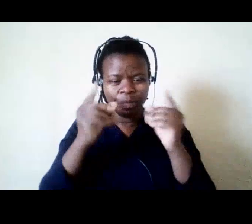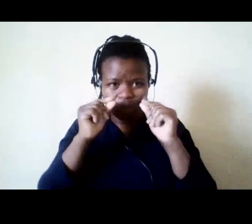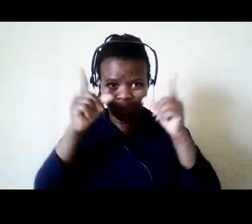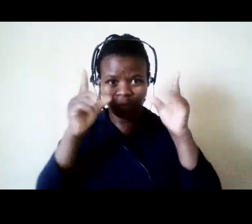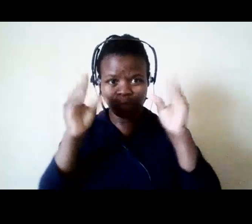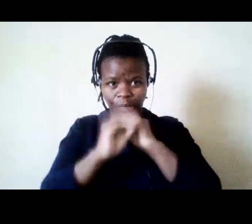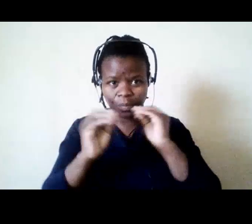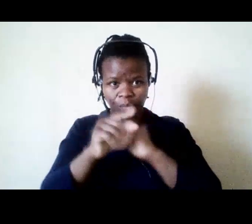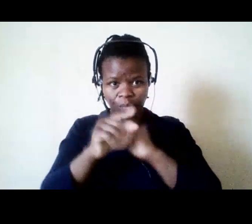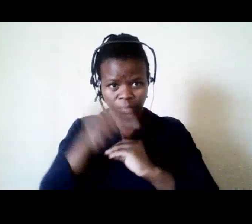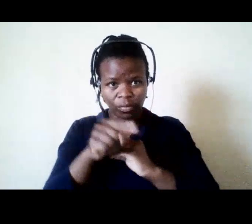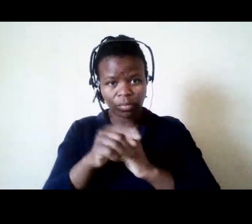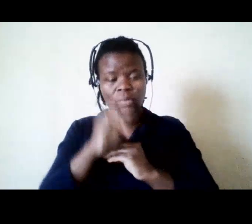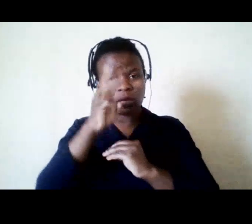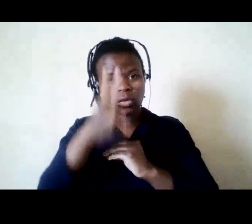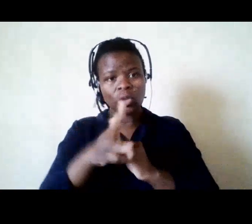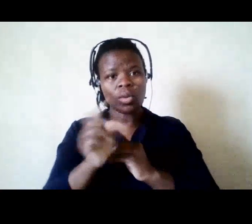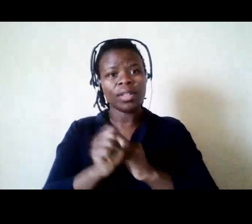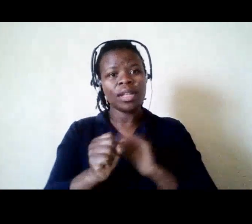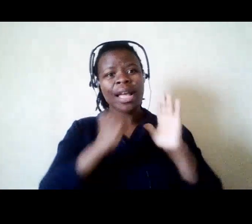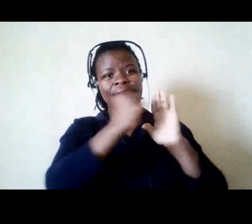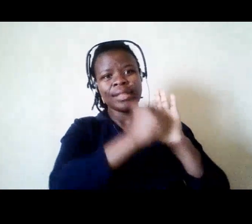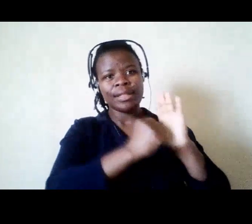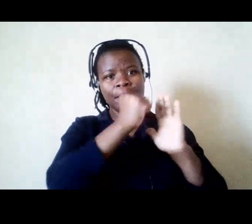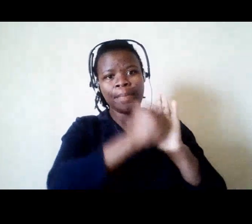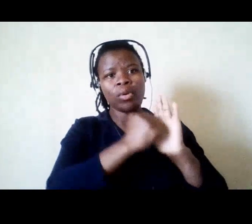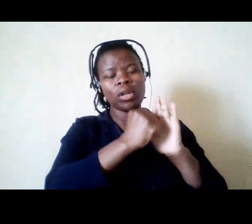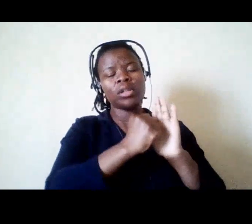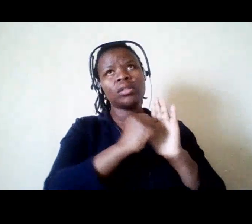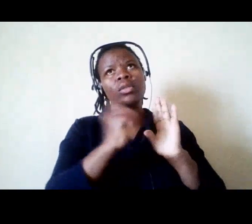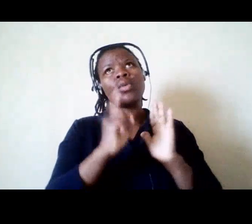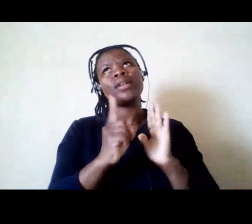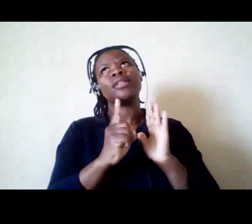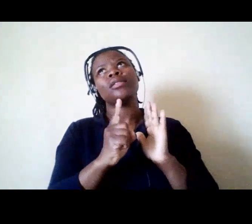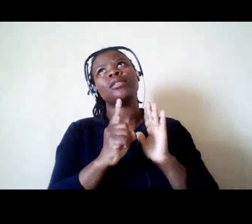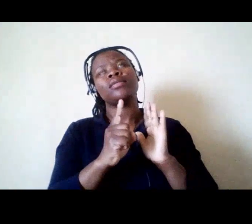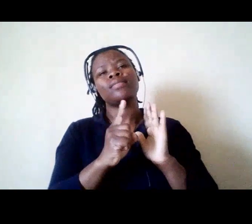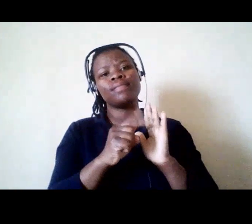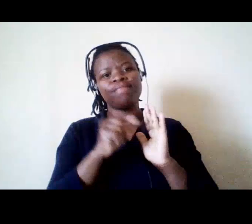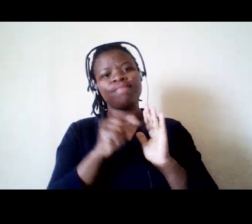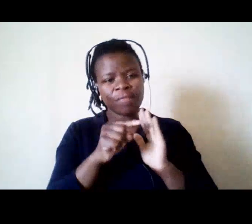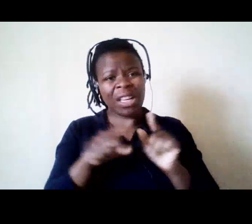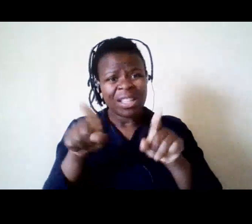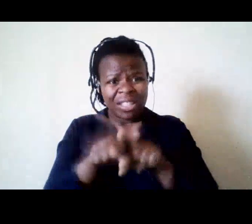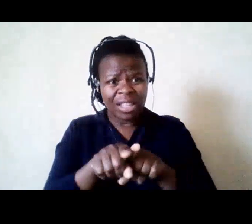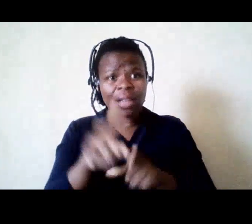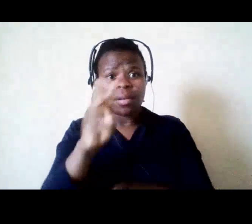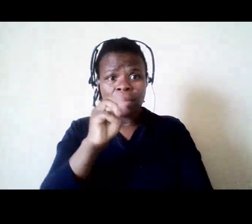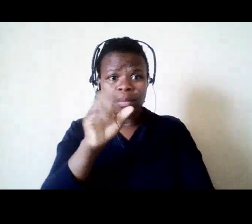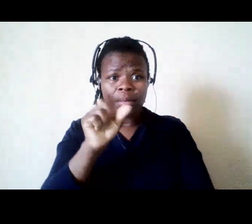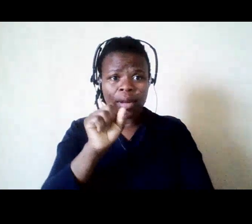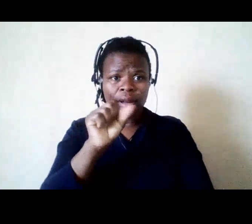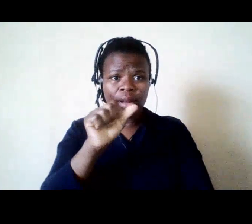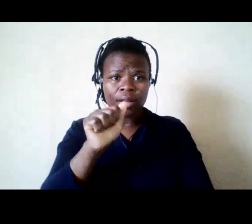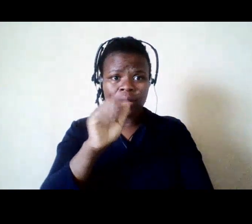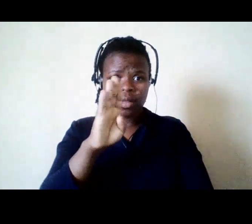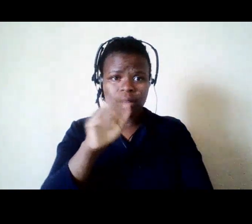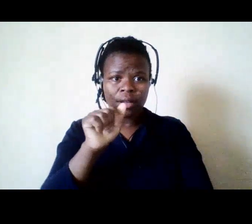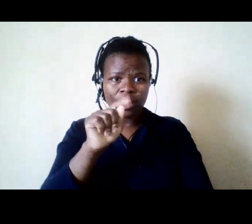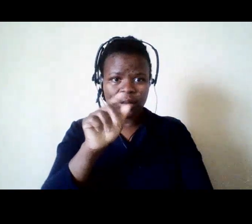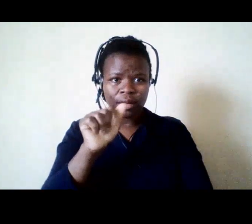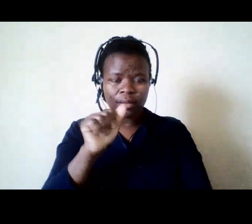into symbolic inclusion, tick box inclusion. Just like Masabata was saying, that the government comes, they just want to do it